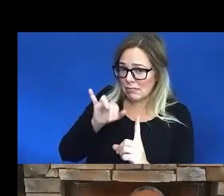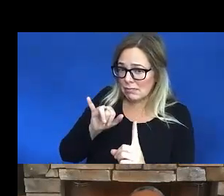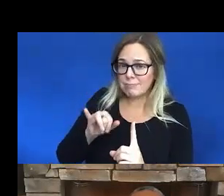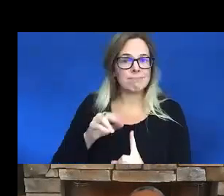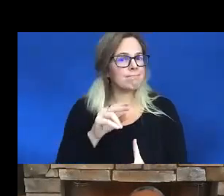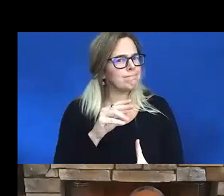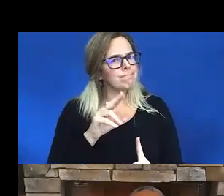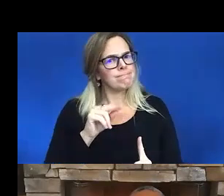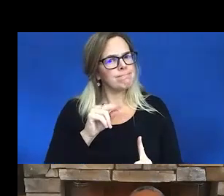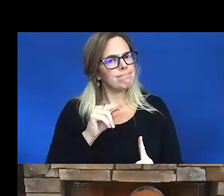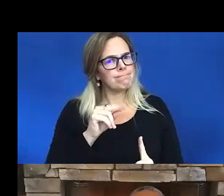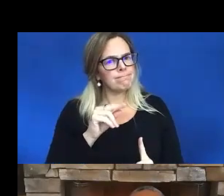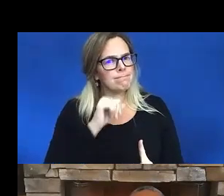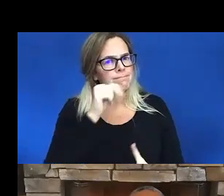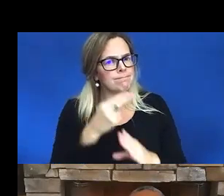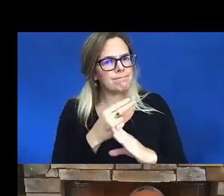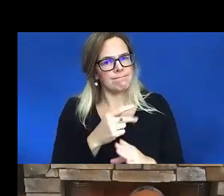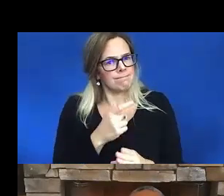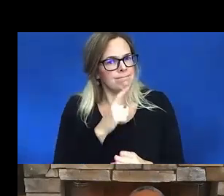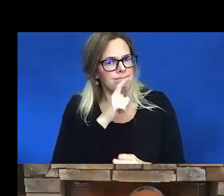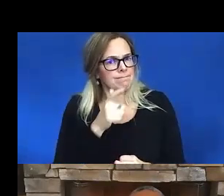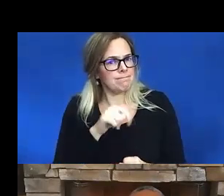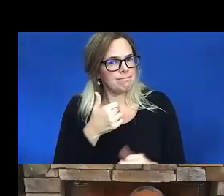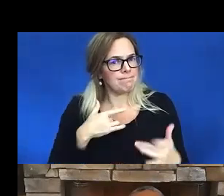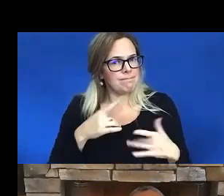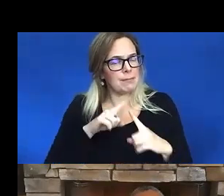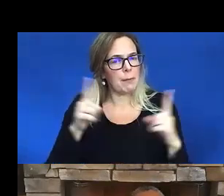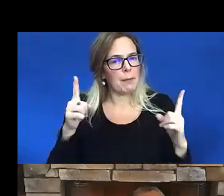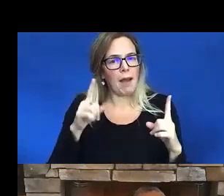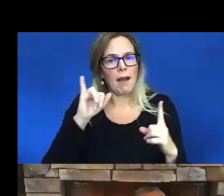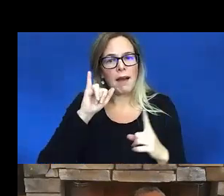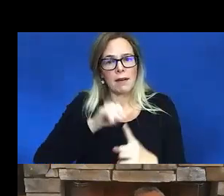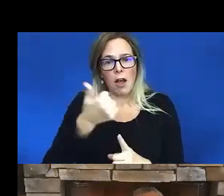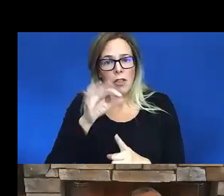vaccines. I will say that I'm not an expert in the buffers used in vaccines. I think our